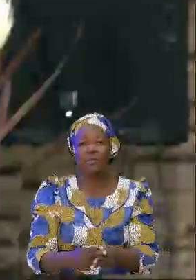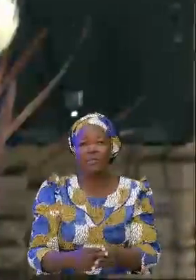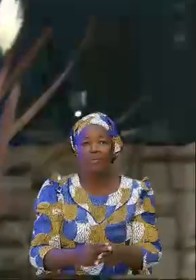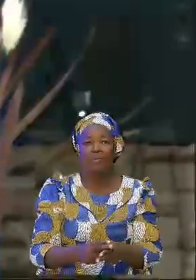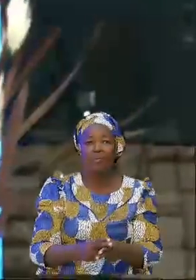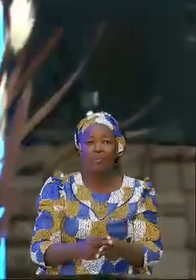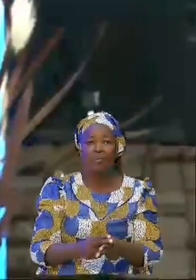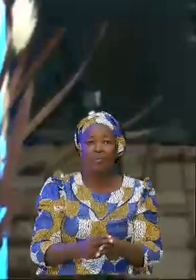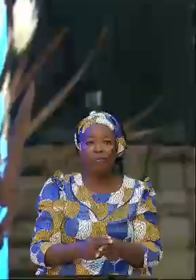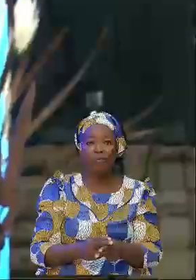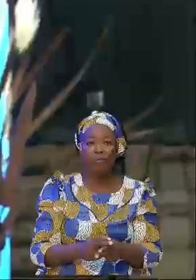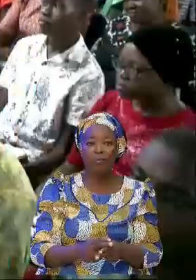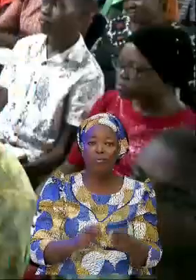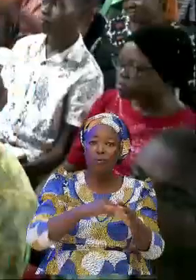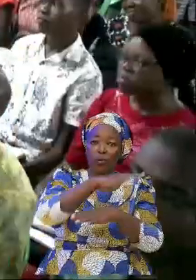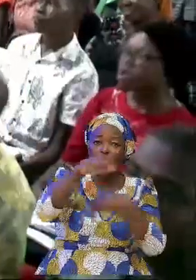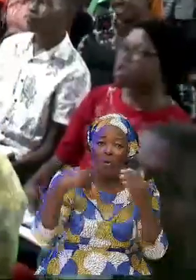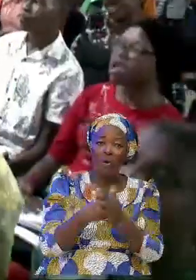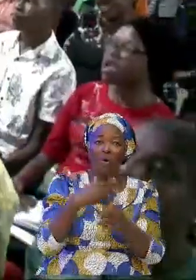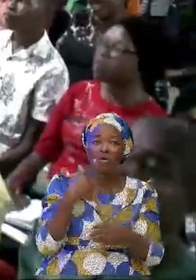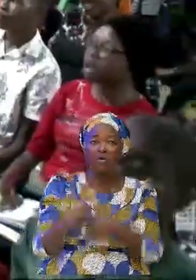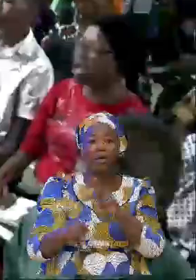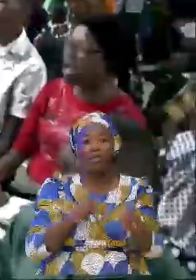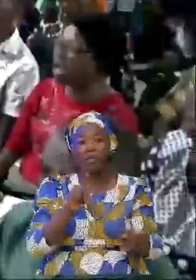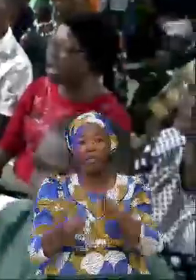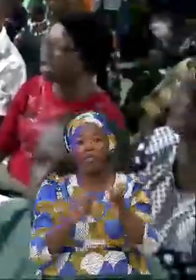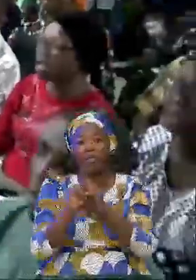will come on you in Jesus' name.